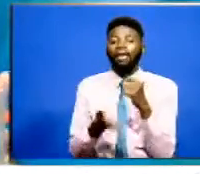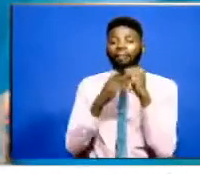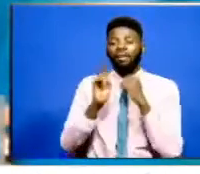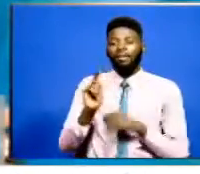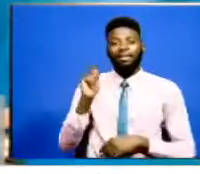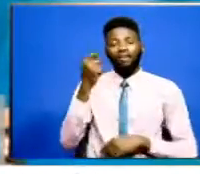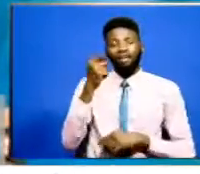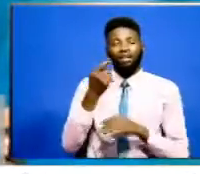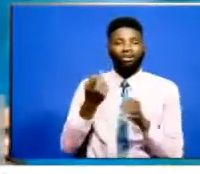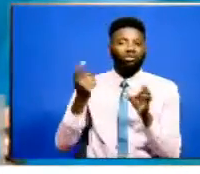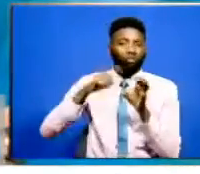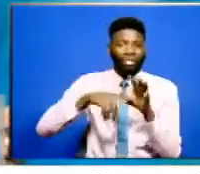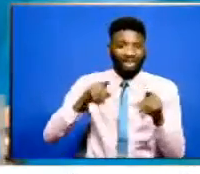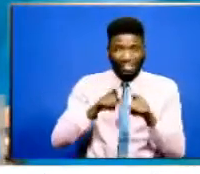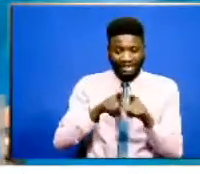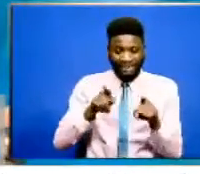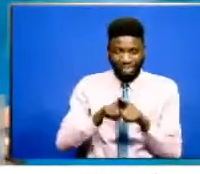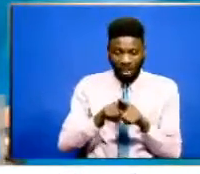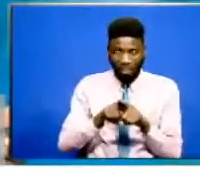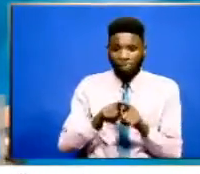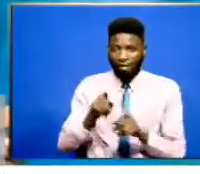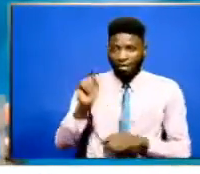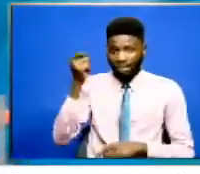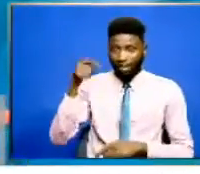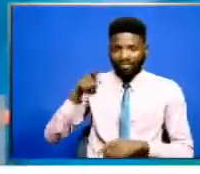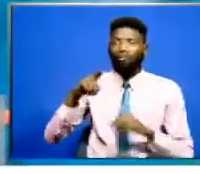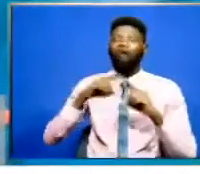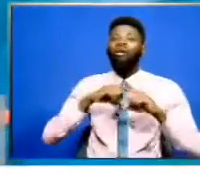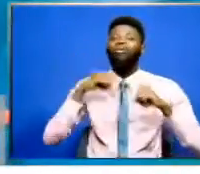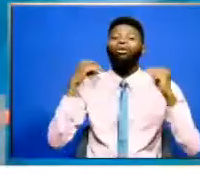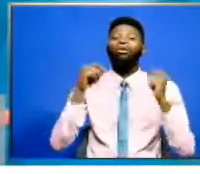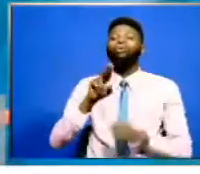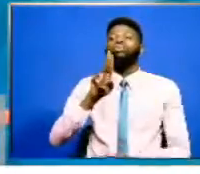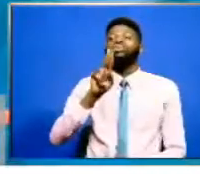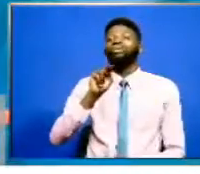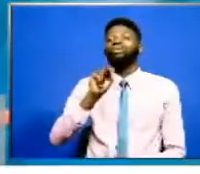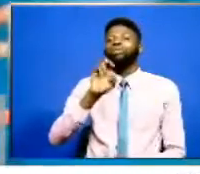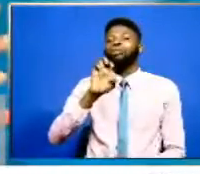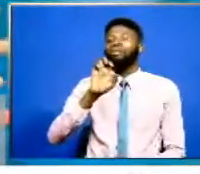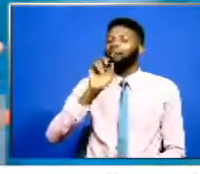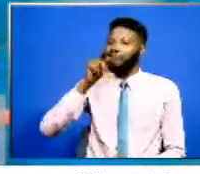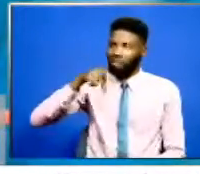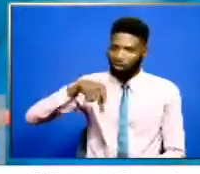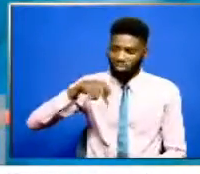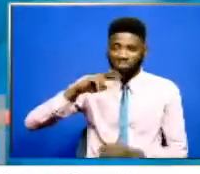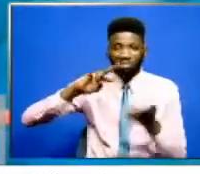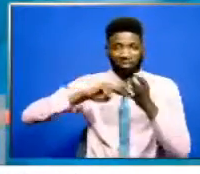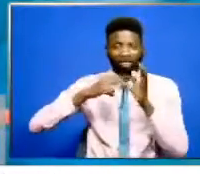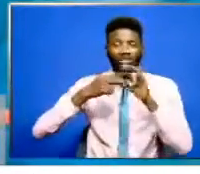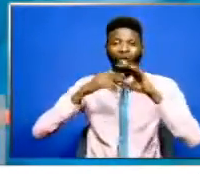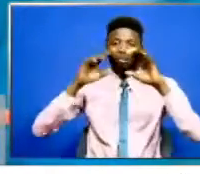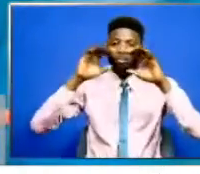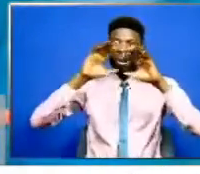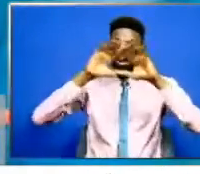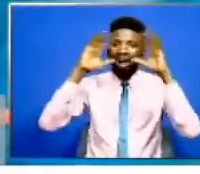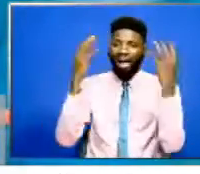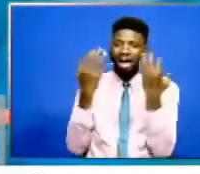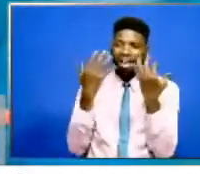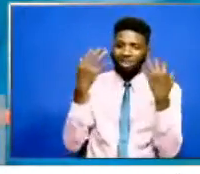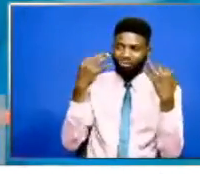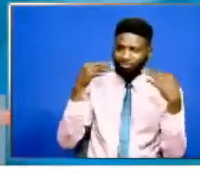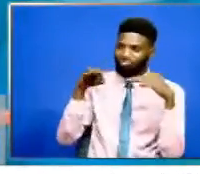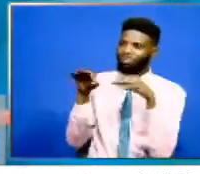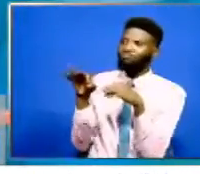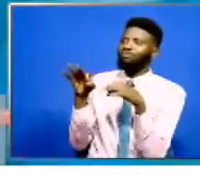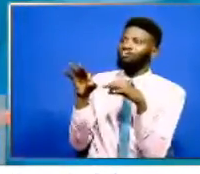also because Kenya is the host of the United Nations Environment Program, and that the world is watching Kenya